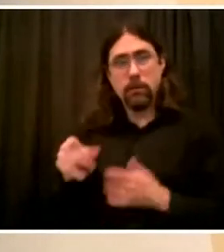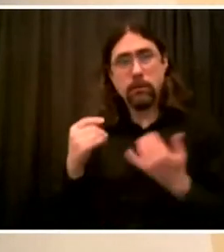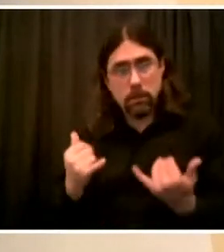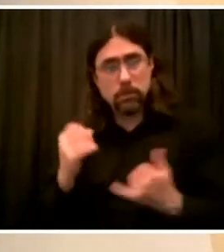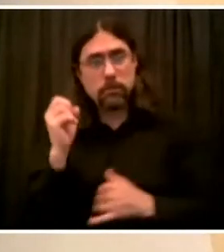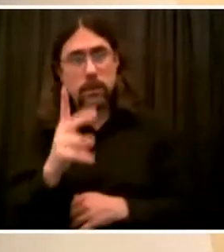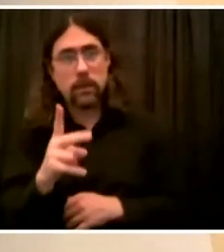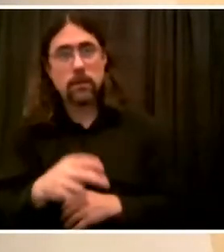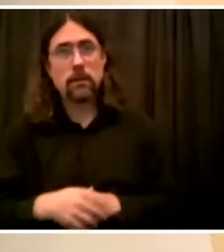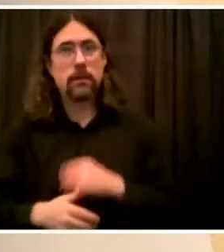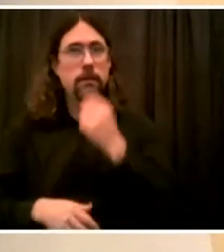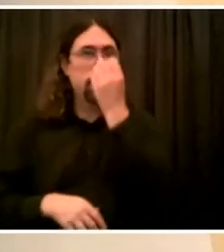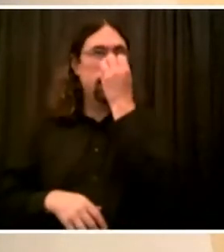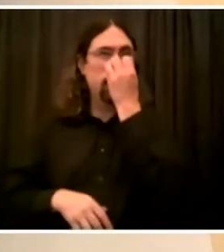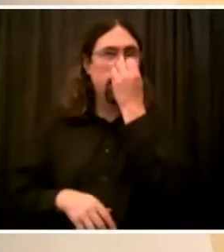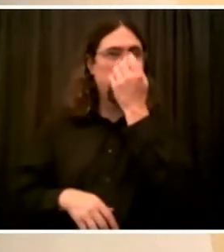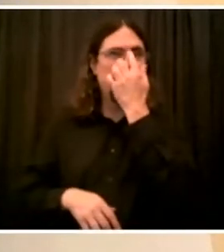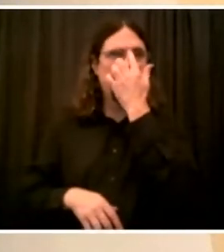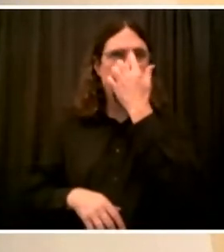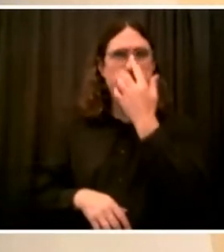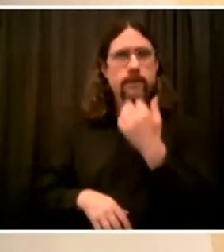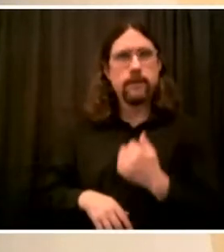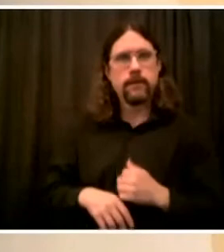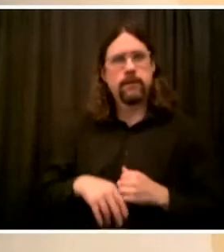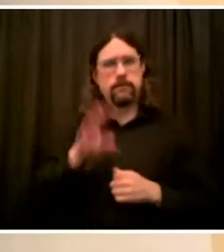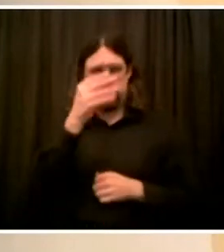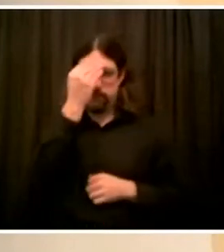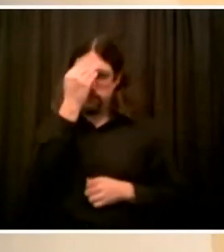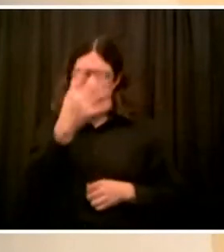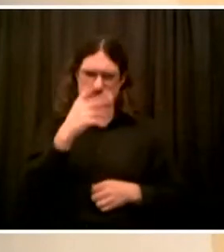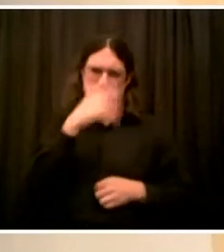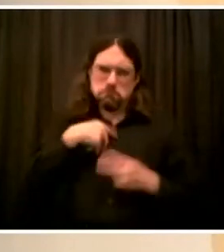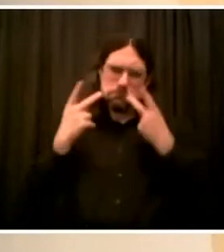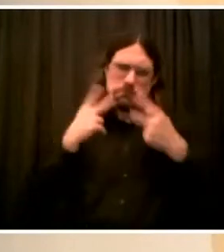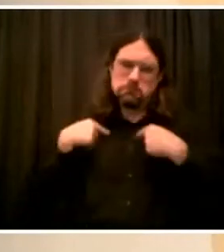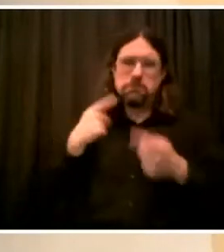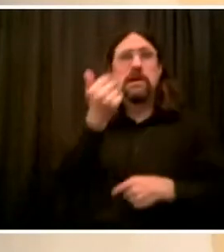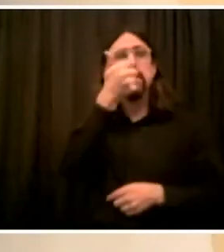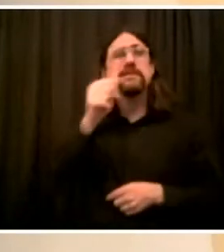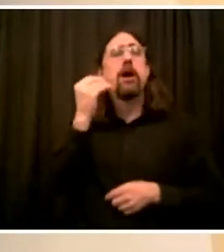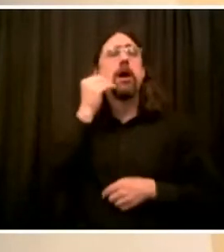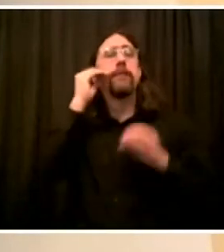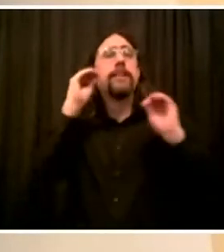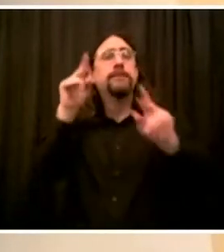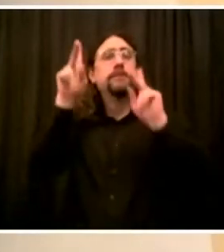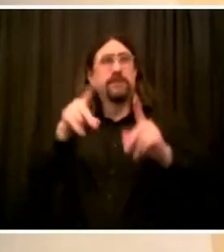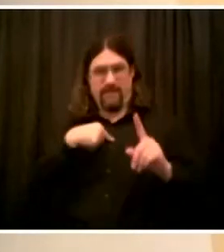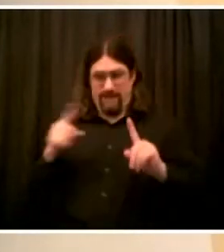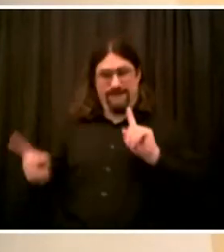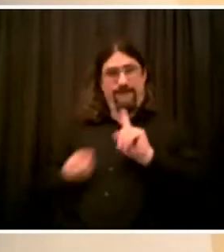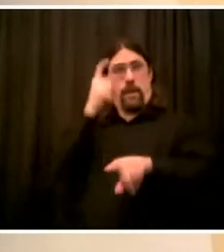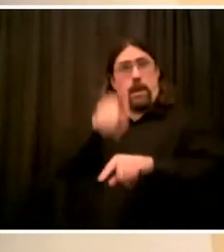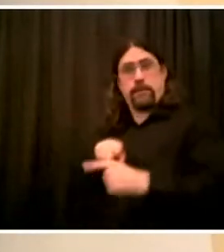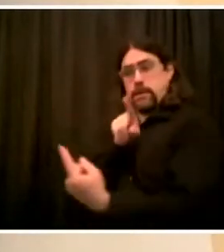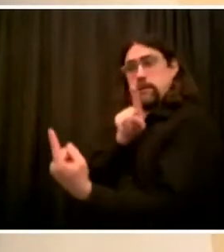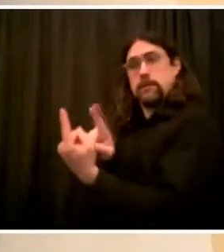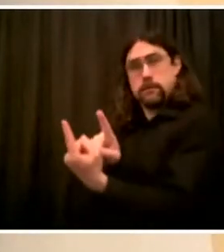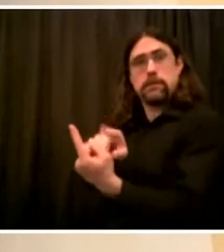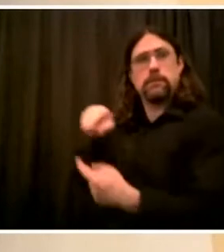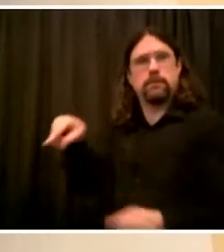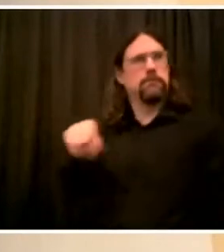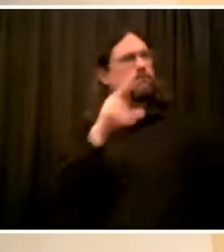was 50 times of skilled outreach workers trying to convince him to accept services. And on the platform one night last week, I witnessed, he said,